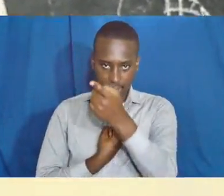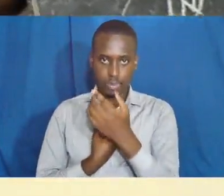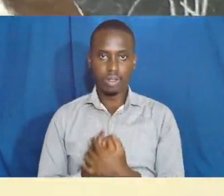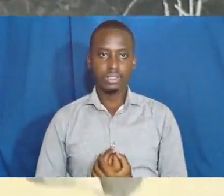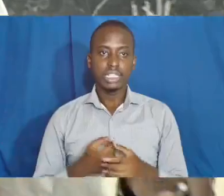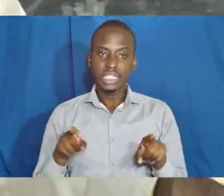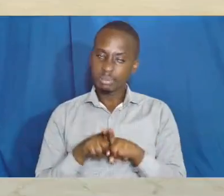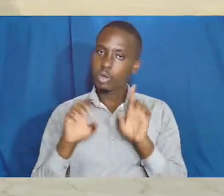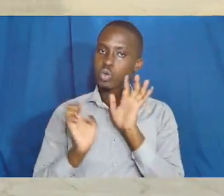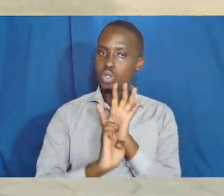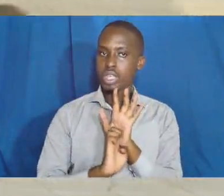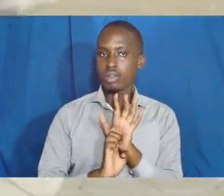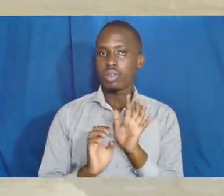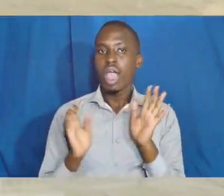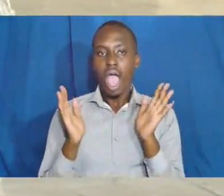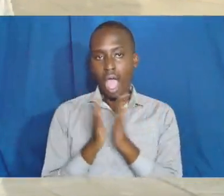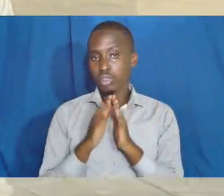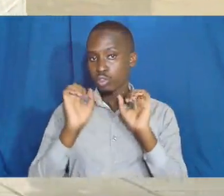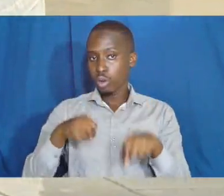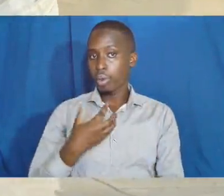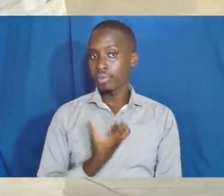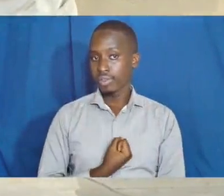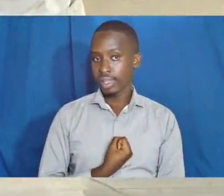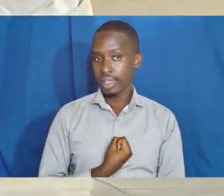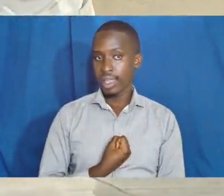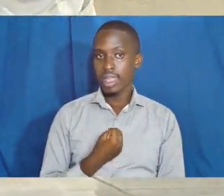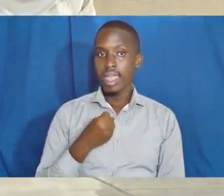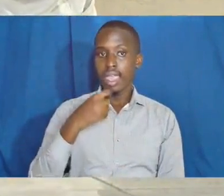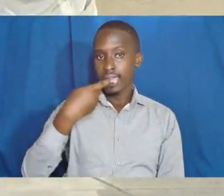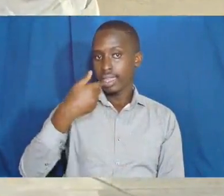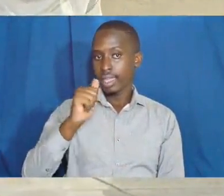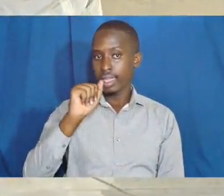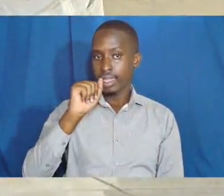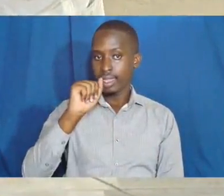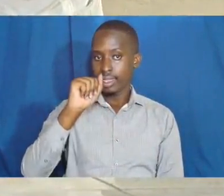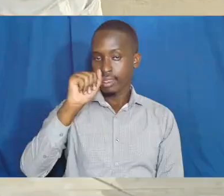as also an example. We may also have gas